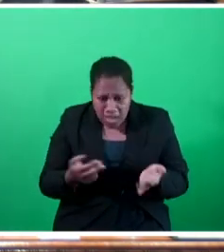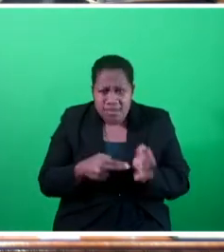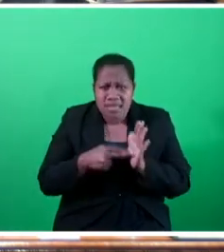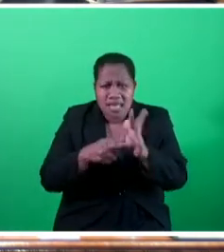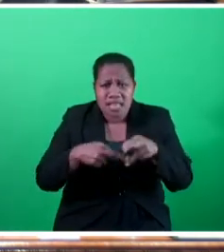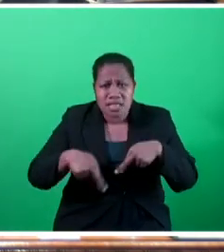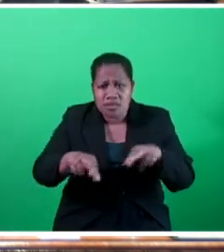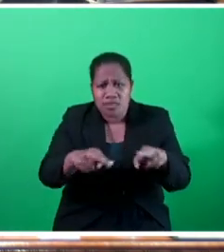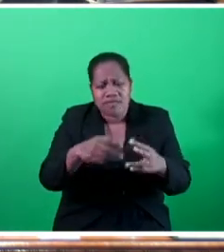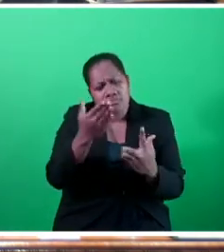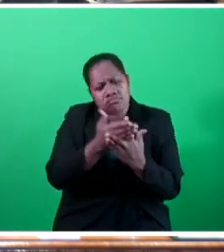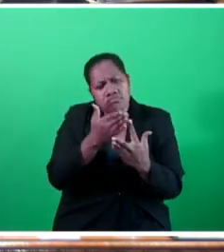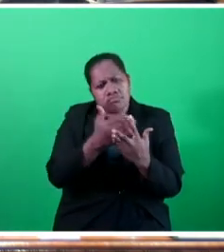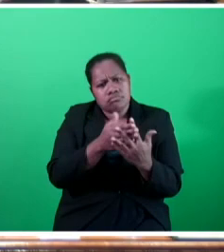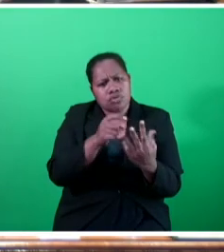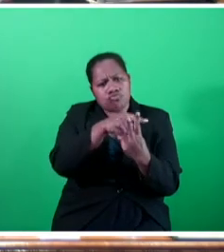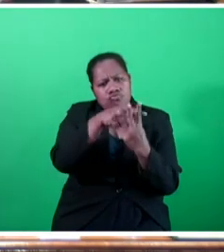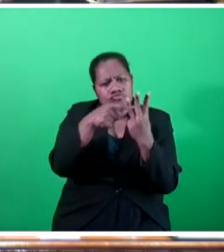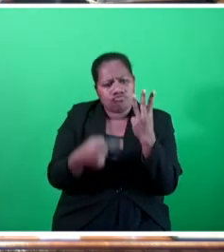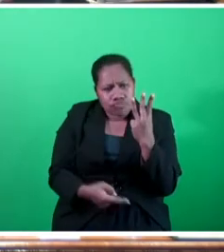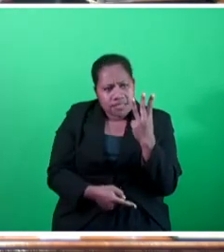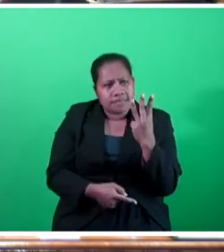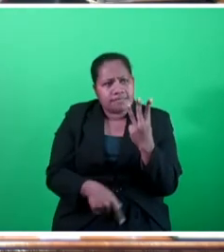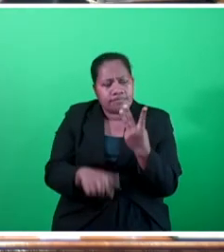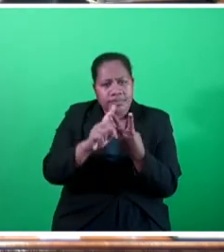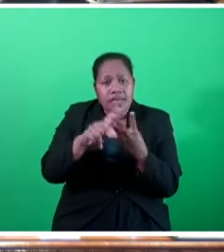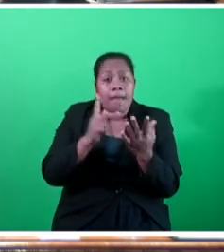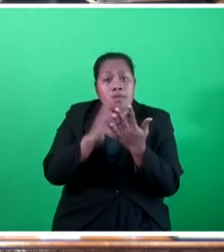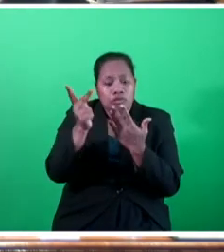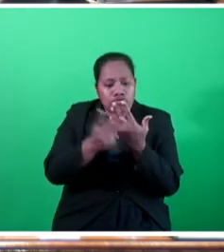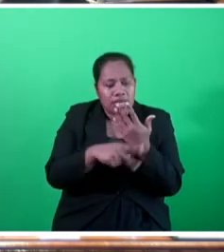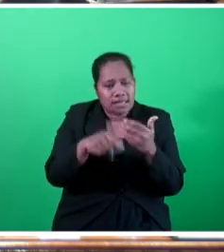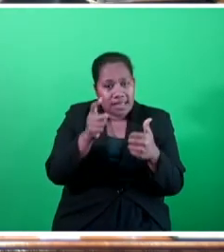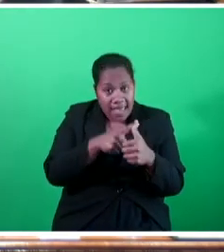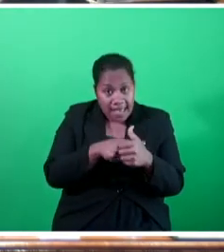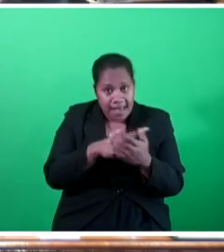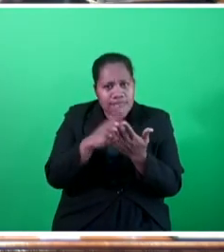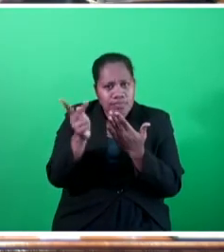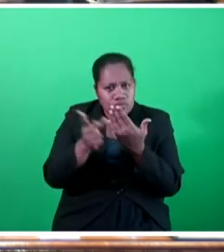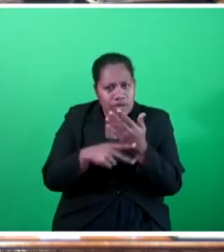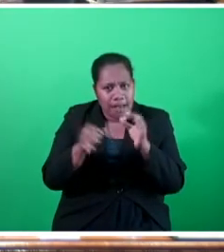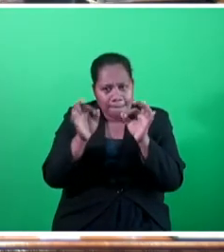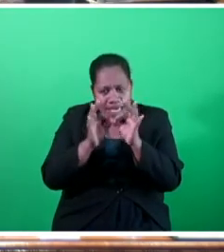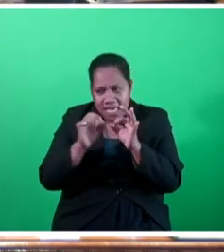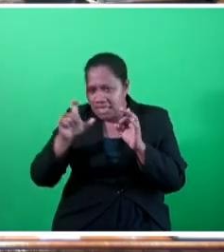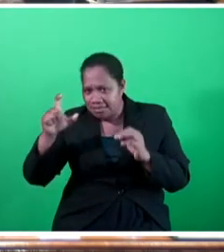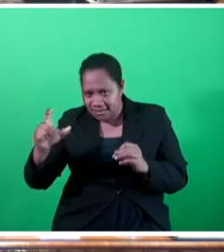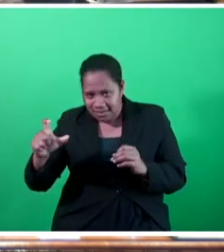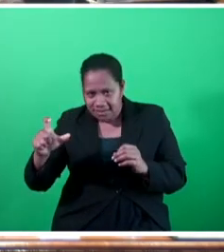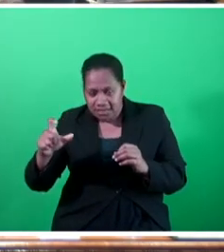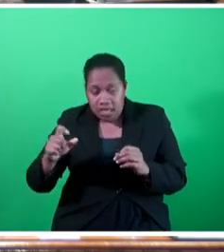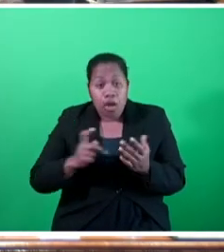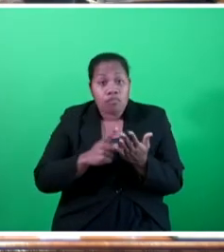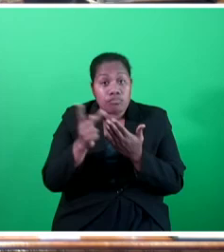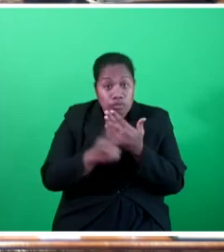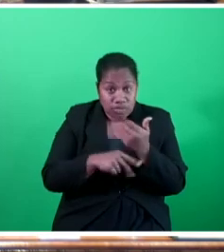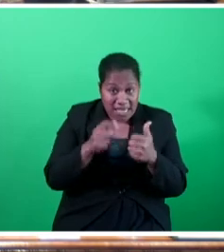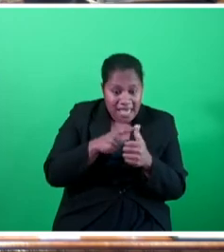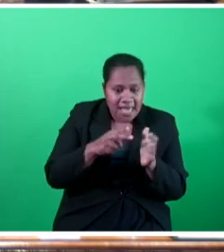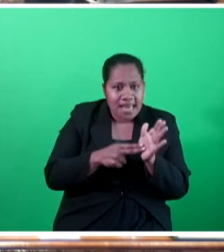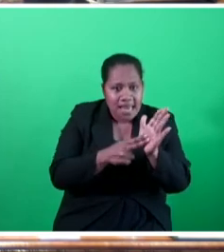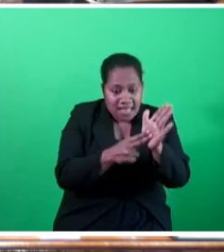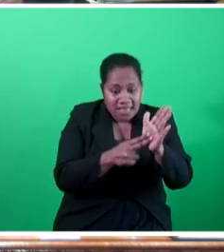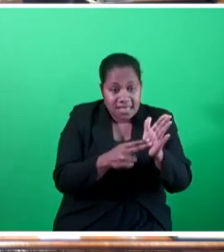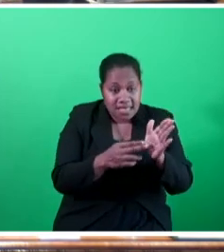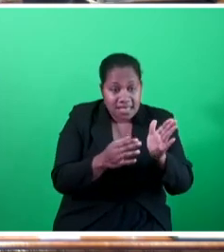been divided into 3 sections, what we call Project A, B and C. Project A is from Nadi town and